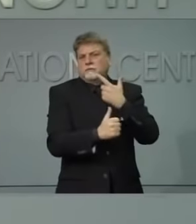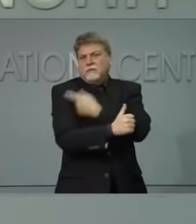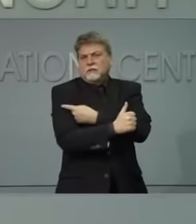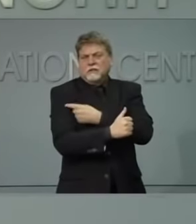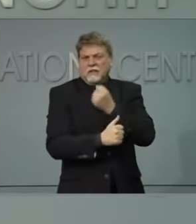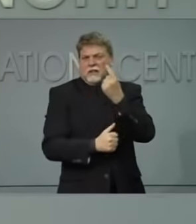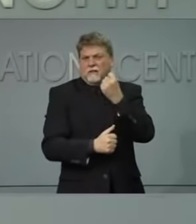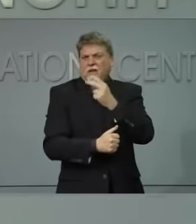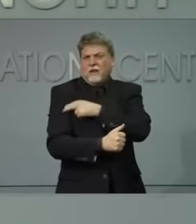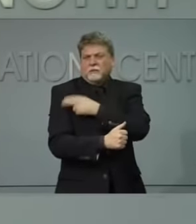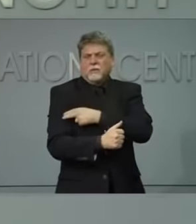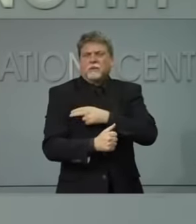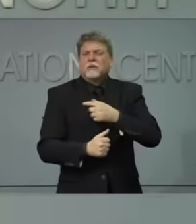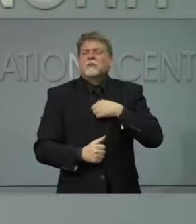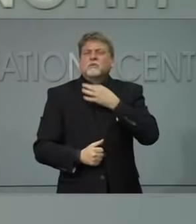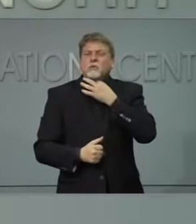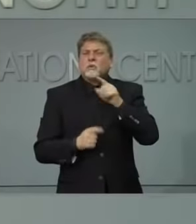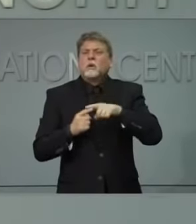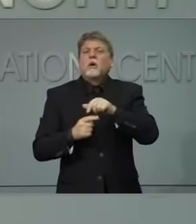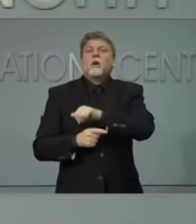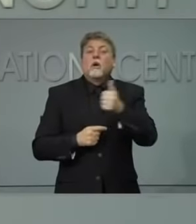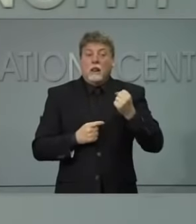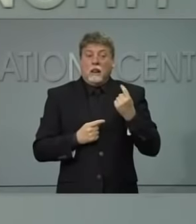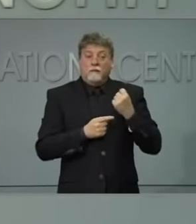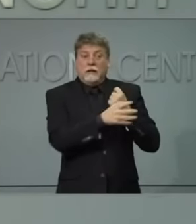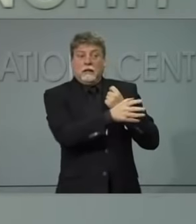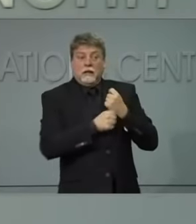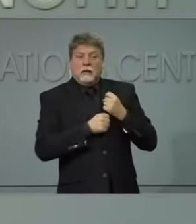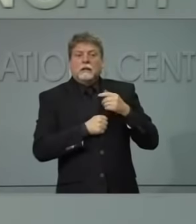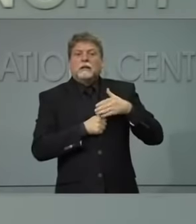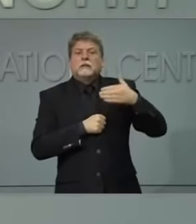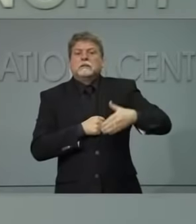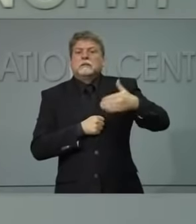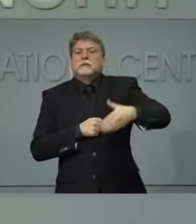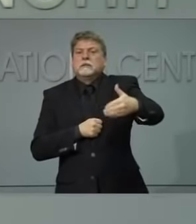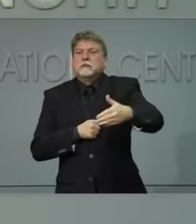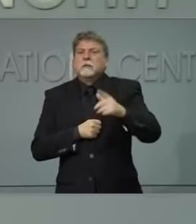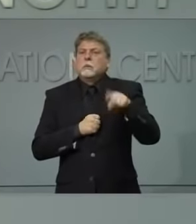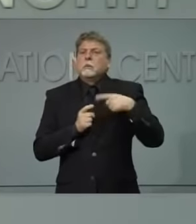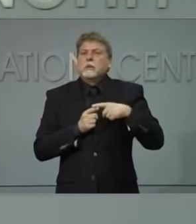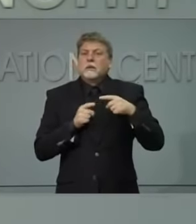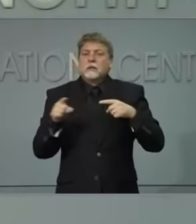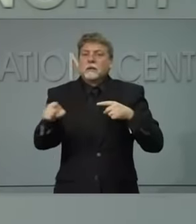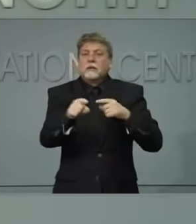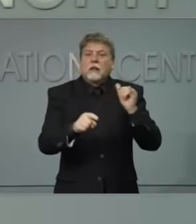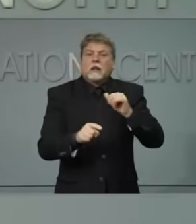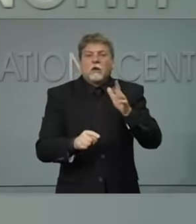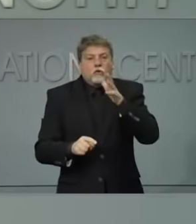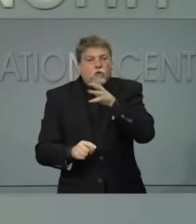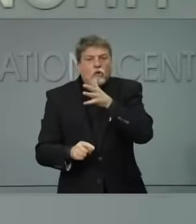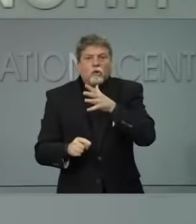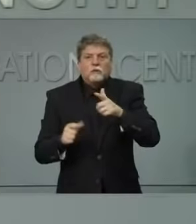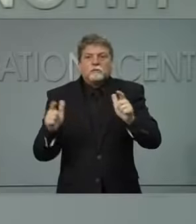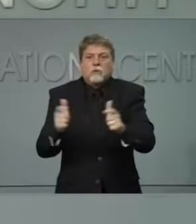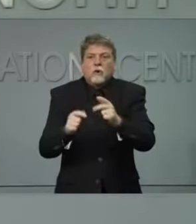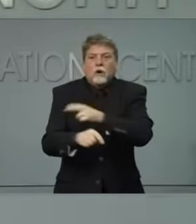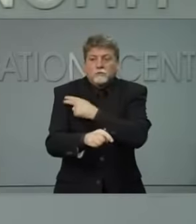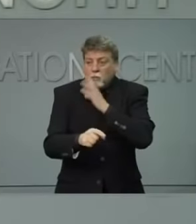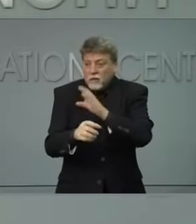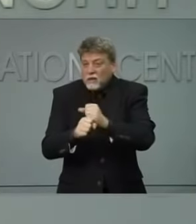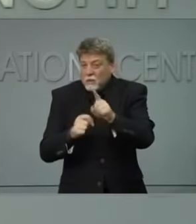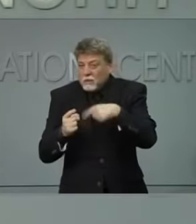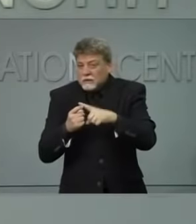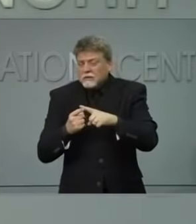I'm wondering how and when other healthcare providers, particularly those in rural areas, will receive the vaccine. And also, there have